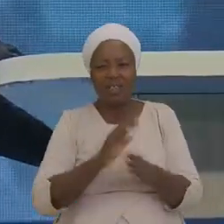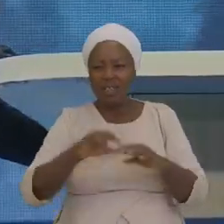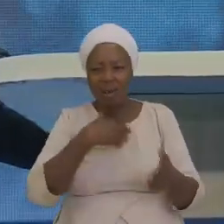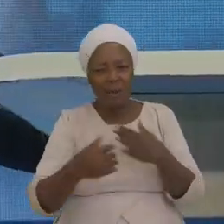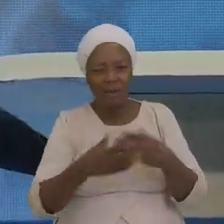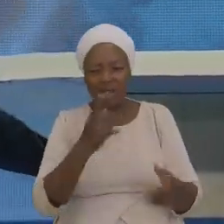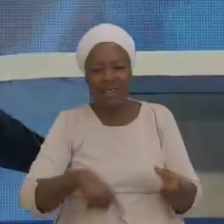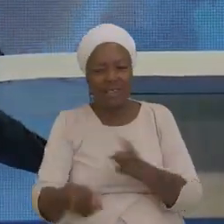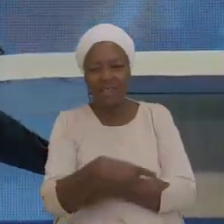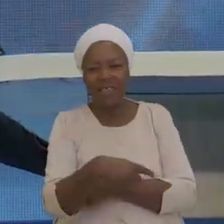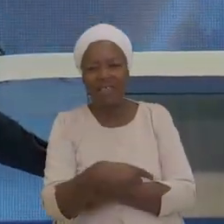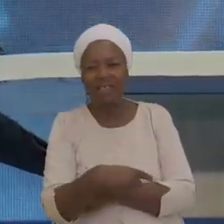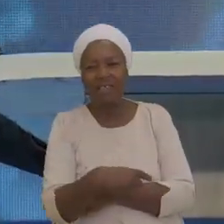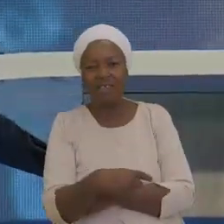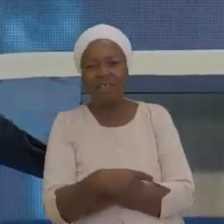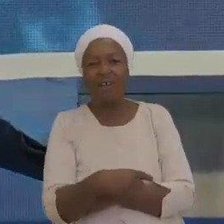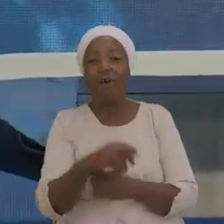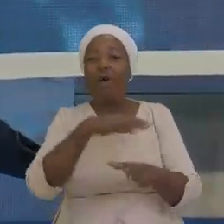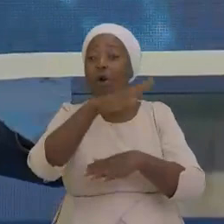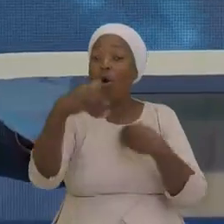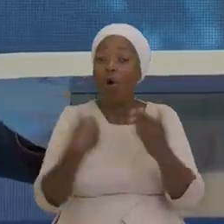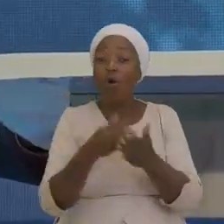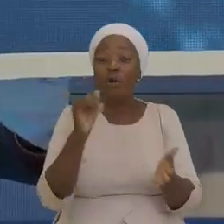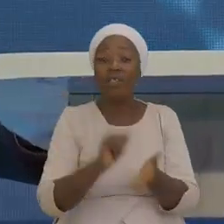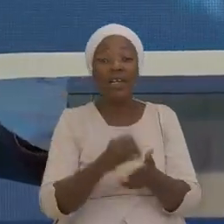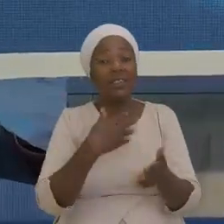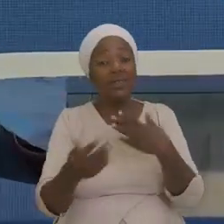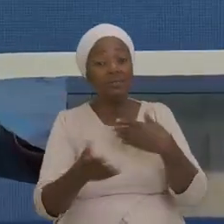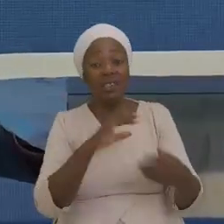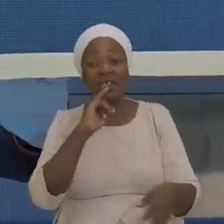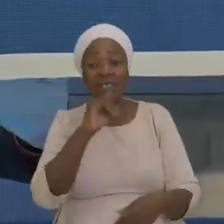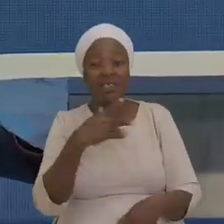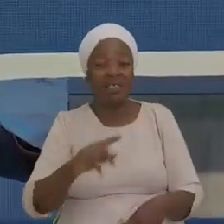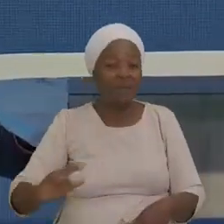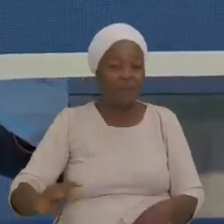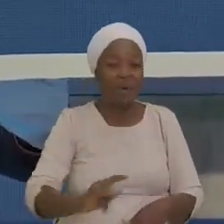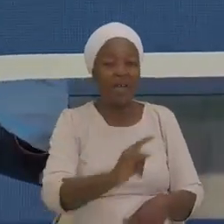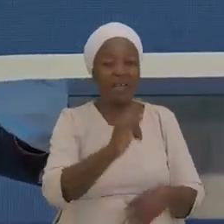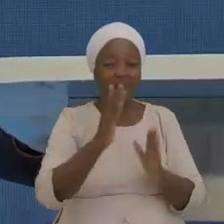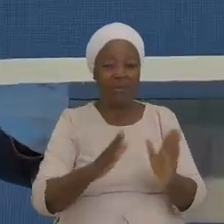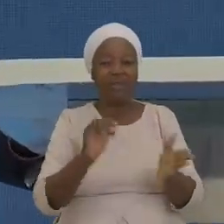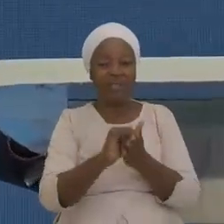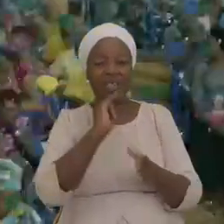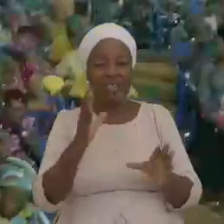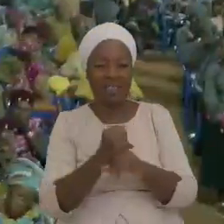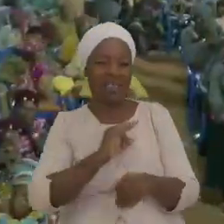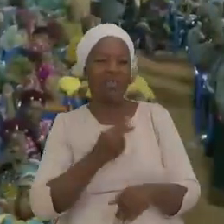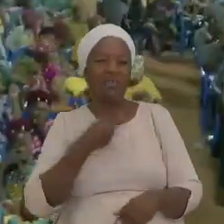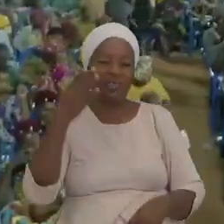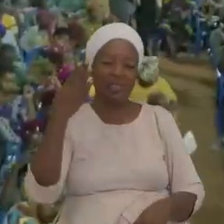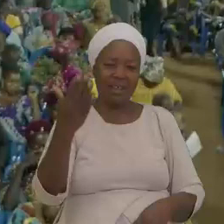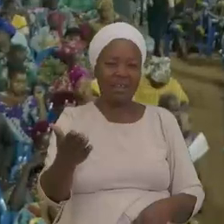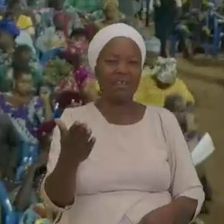day. All that matters is the pilot that is taking us there.